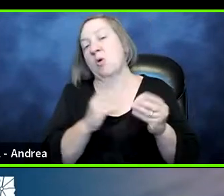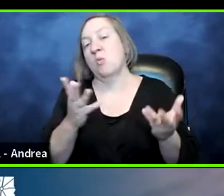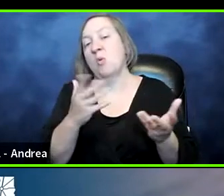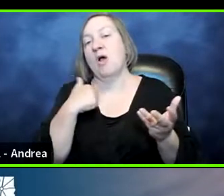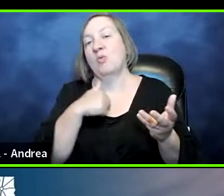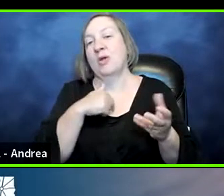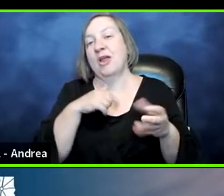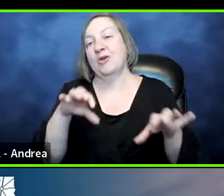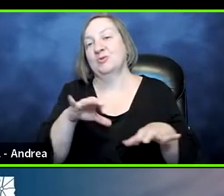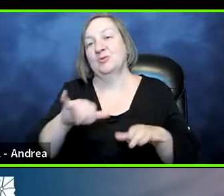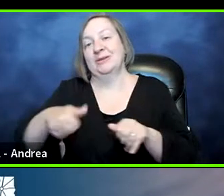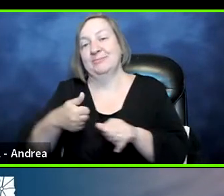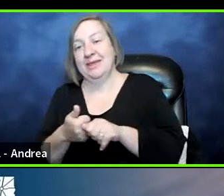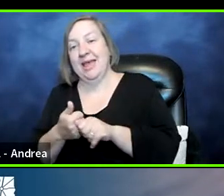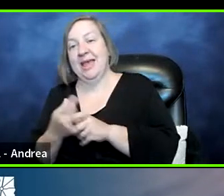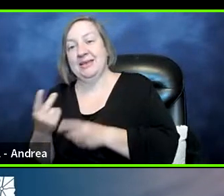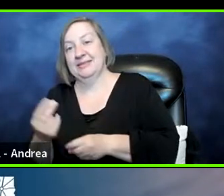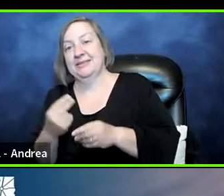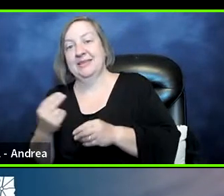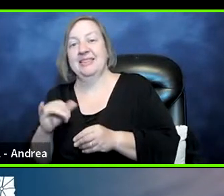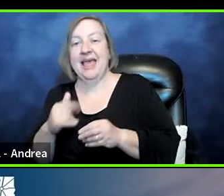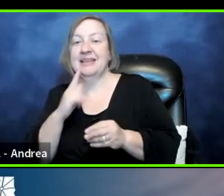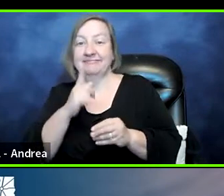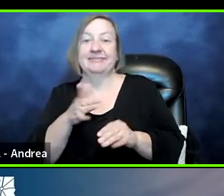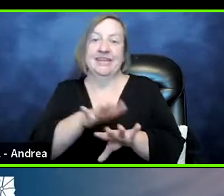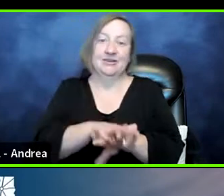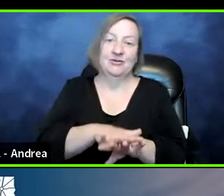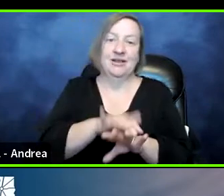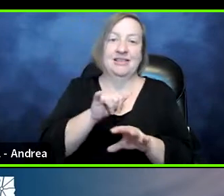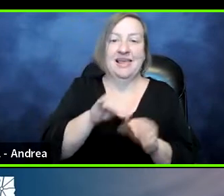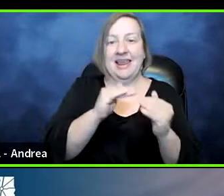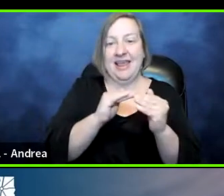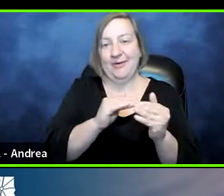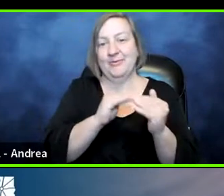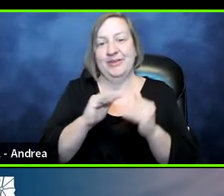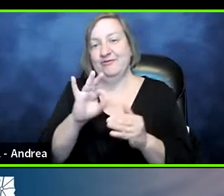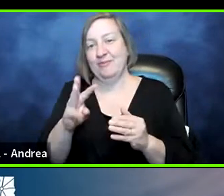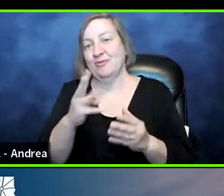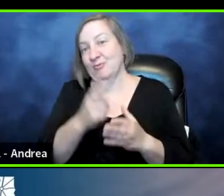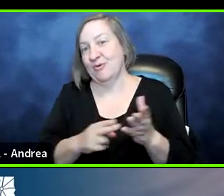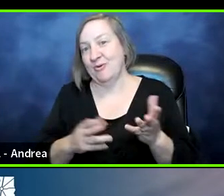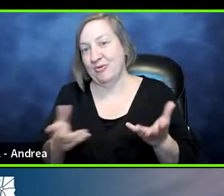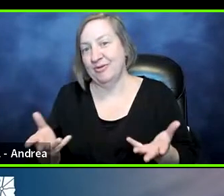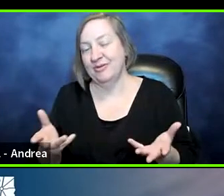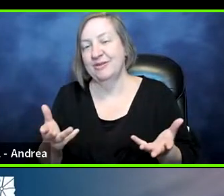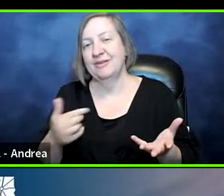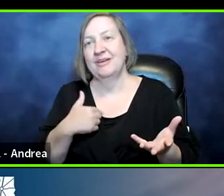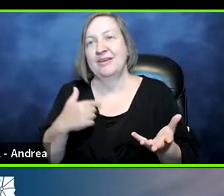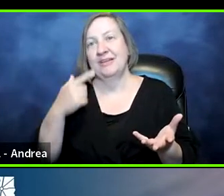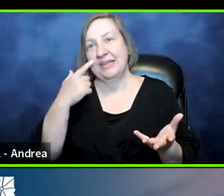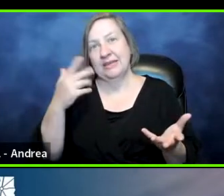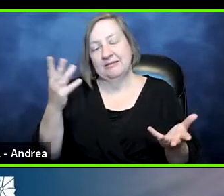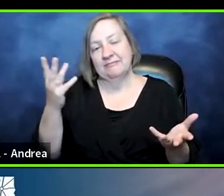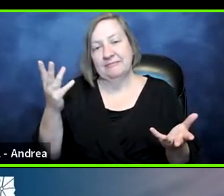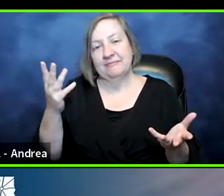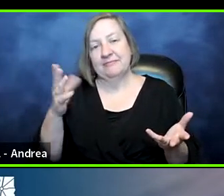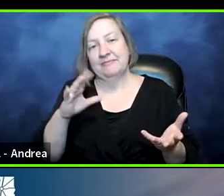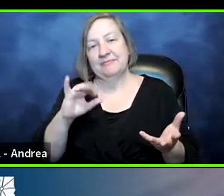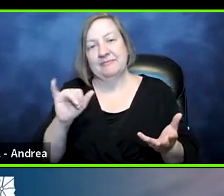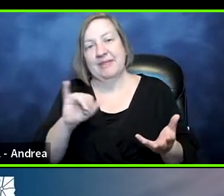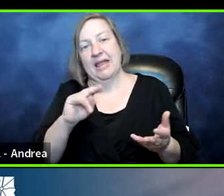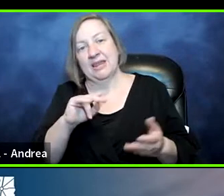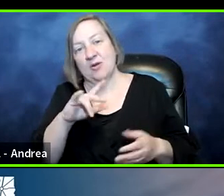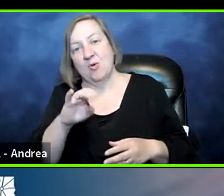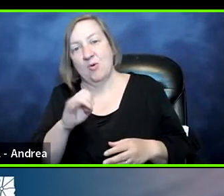doing behind the scenes that does integrate that equity framework. And so I think, and as Nicole said,